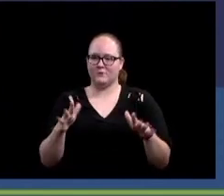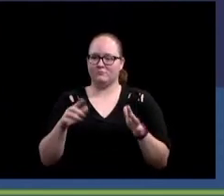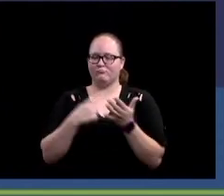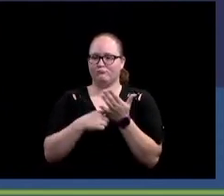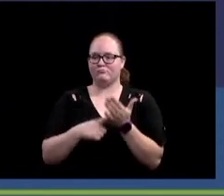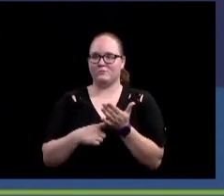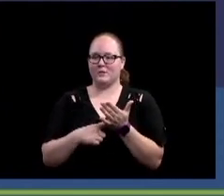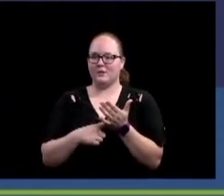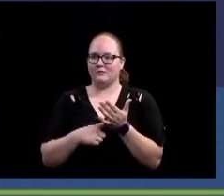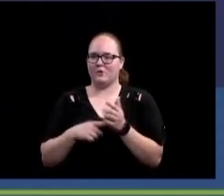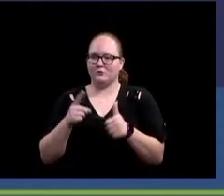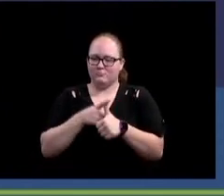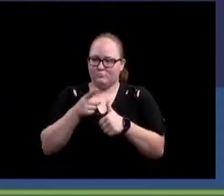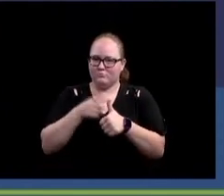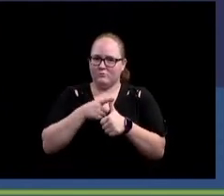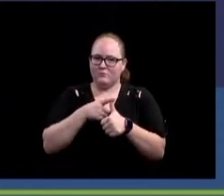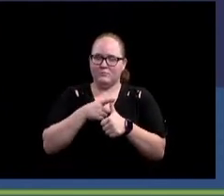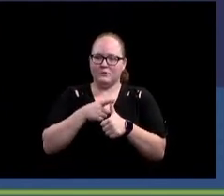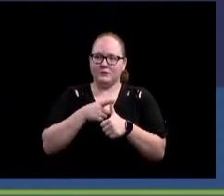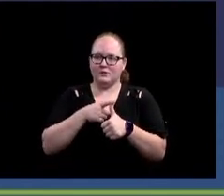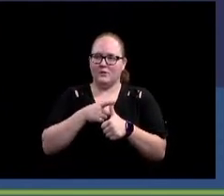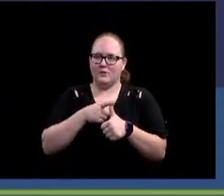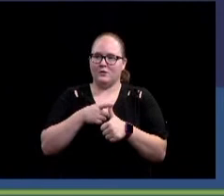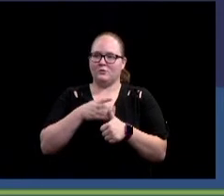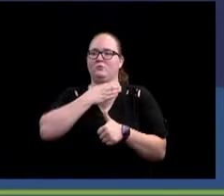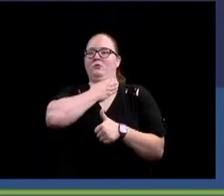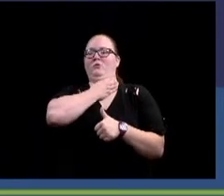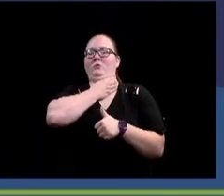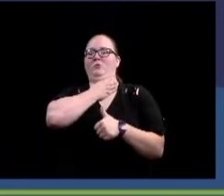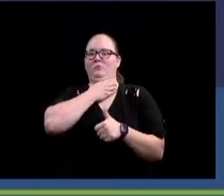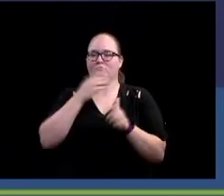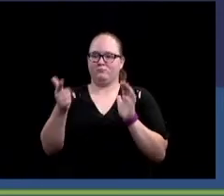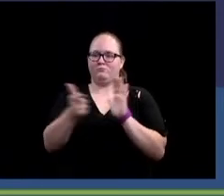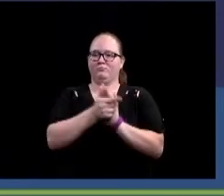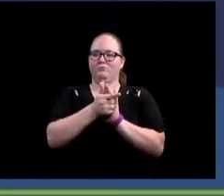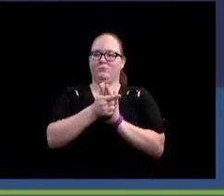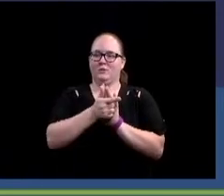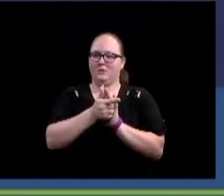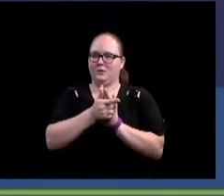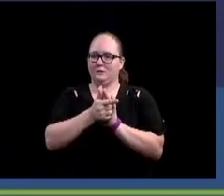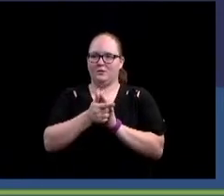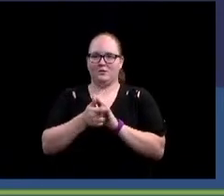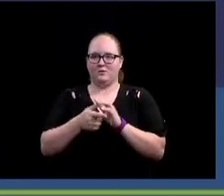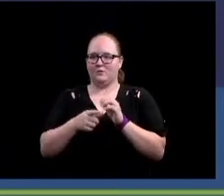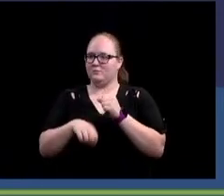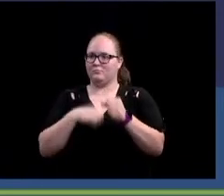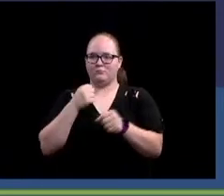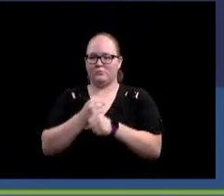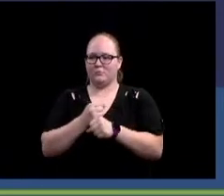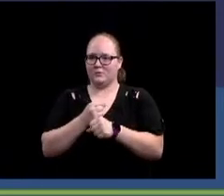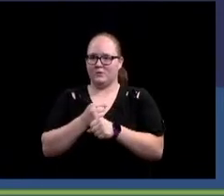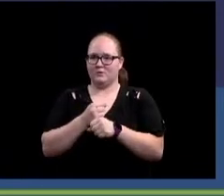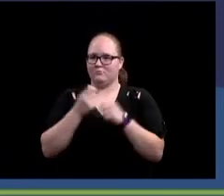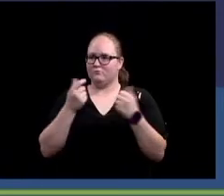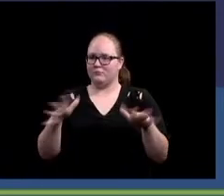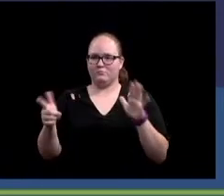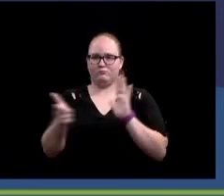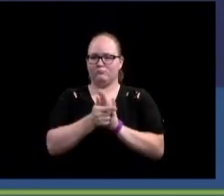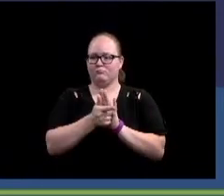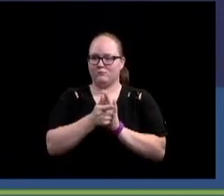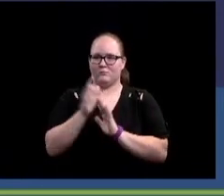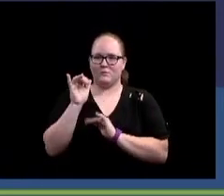strangleholds. For more than 20 years, the Waco PD has not permitted or trained these types of restraints to gain submission or